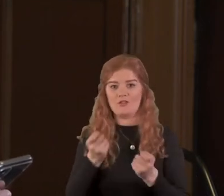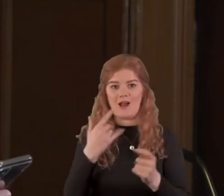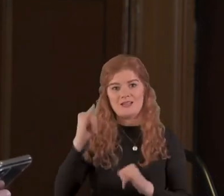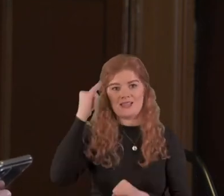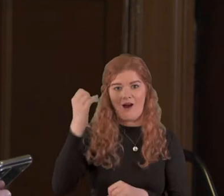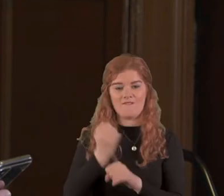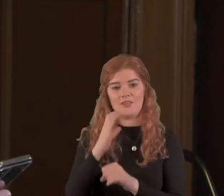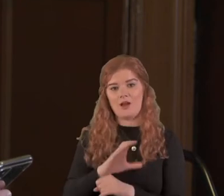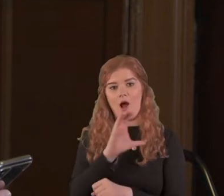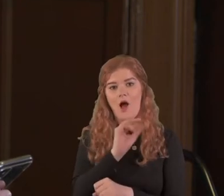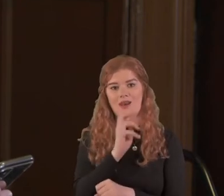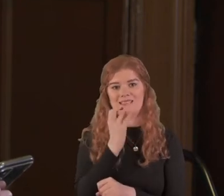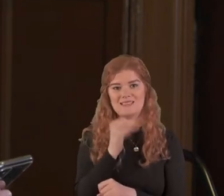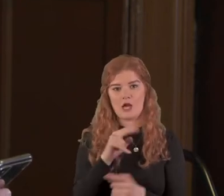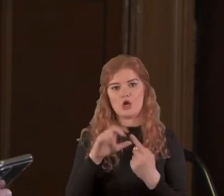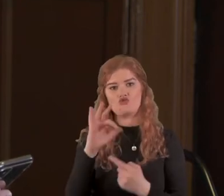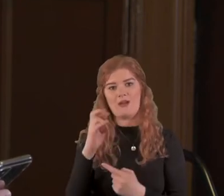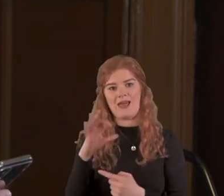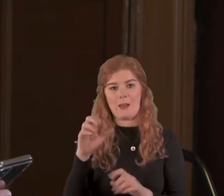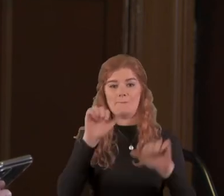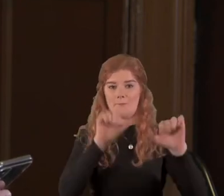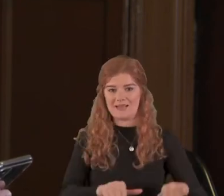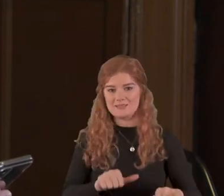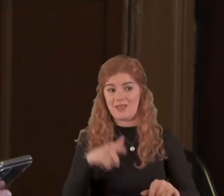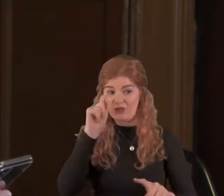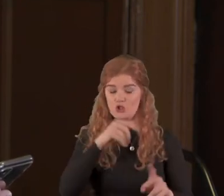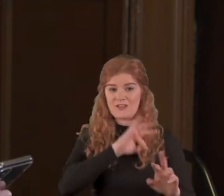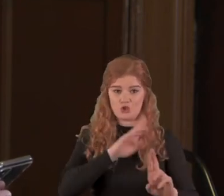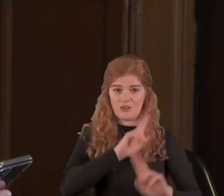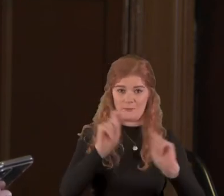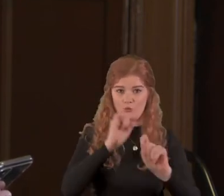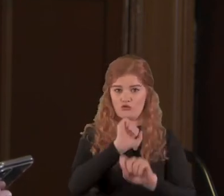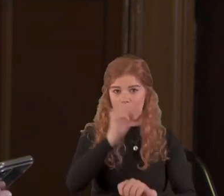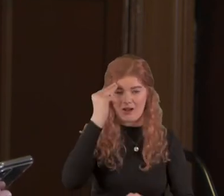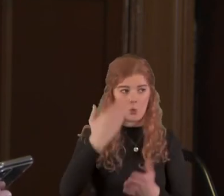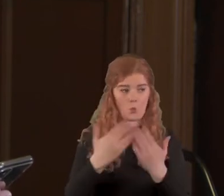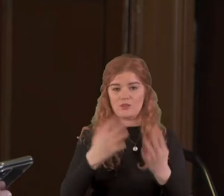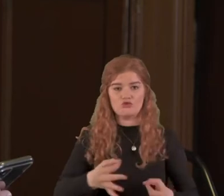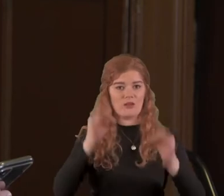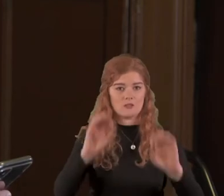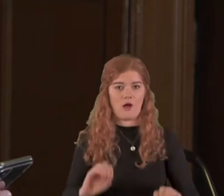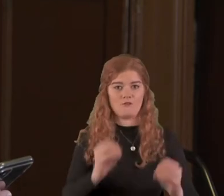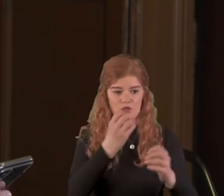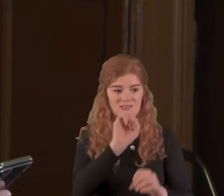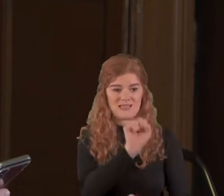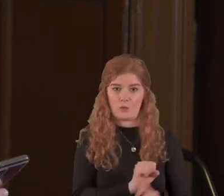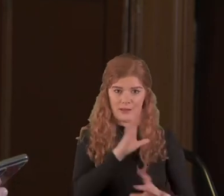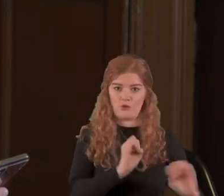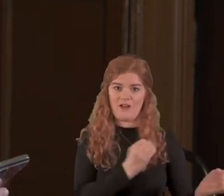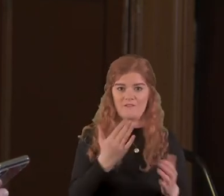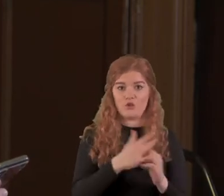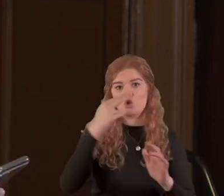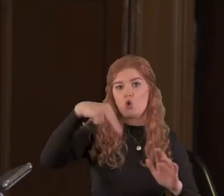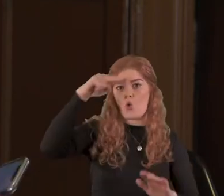the Collins-Craig Pact. I think you should turn over in your mind what would be the greatest offer the South could make for